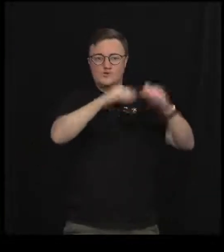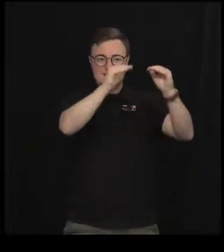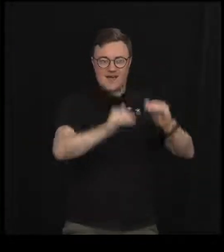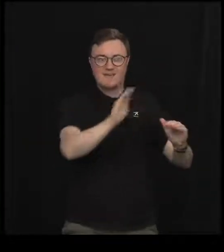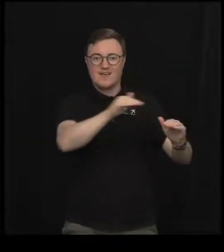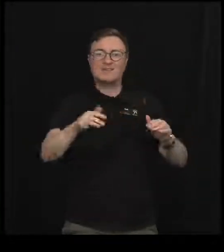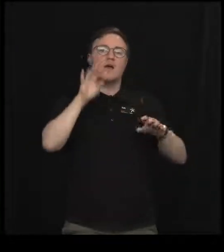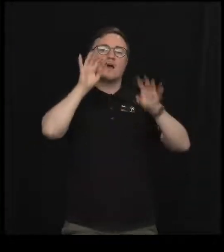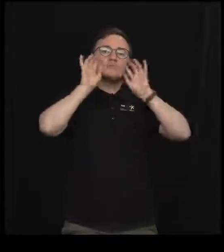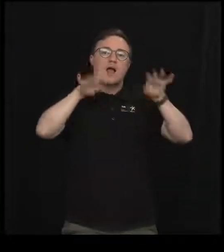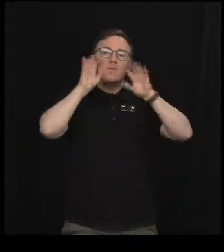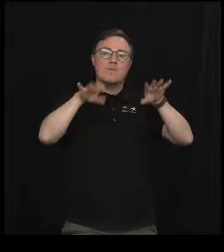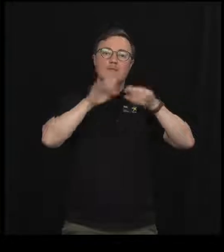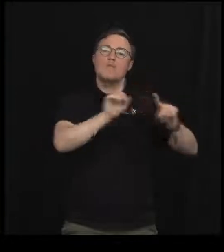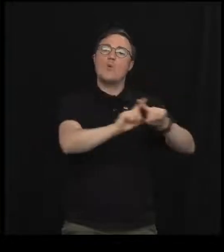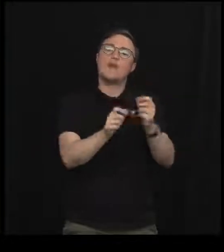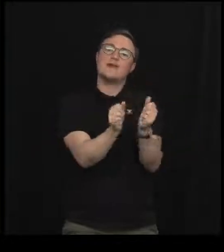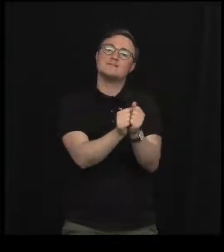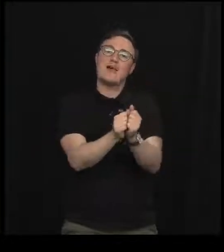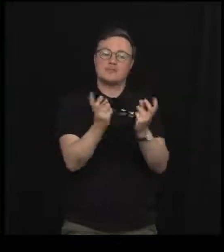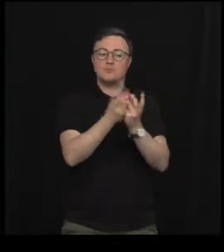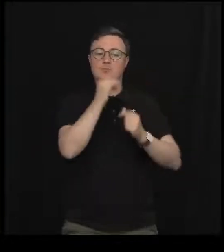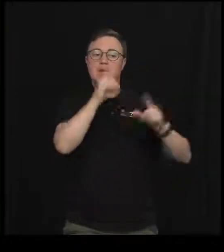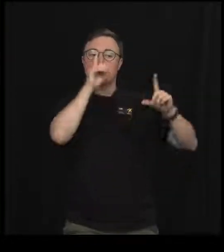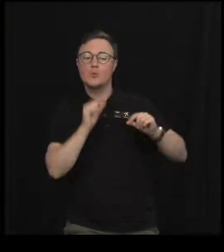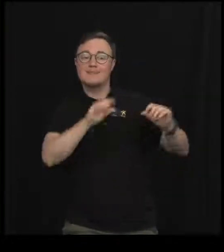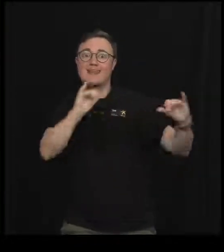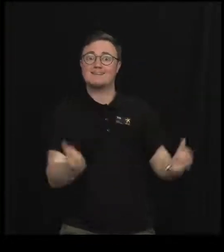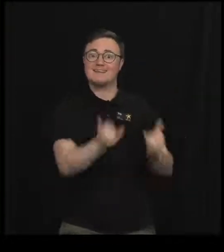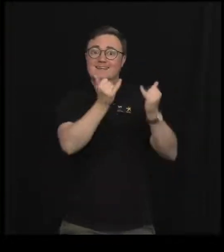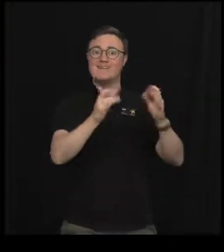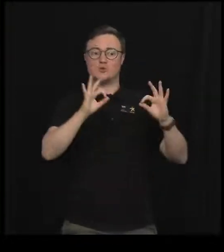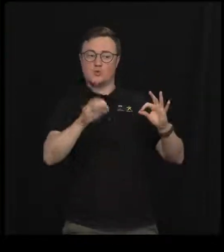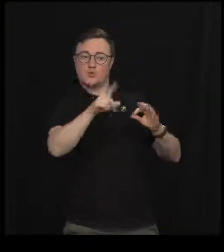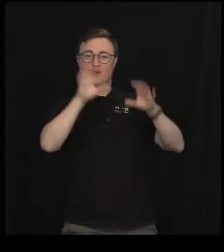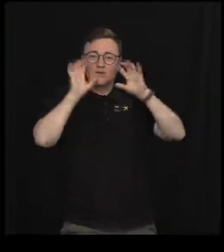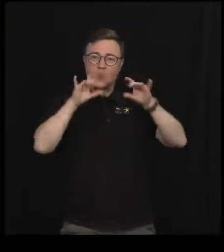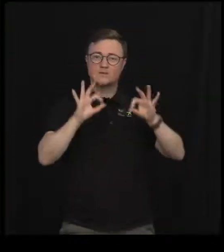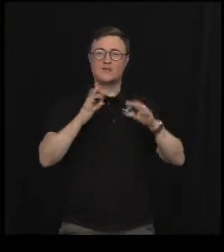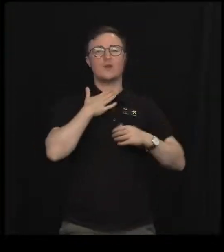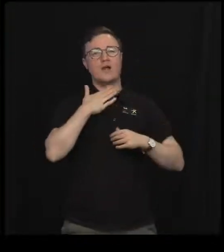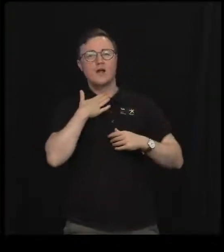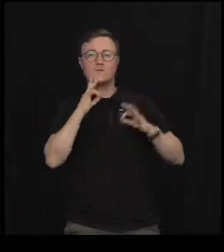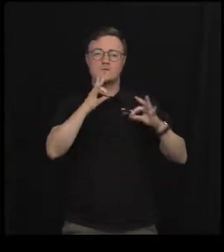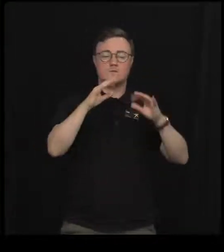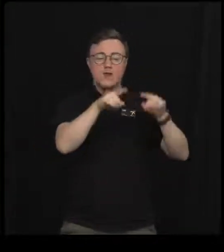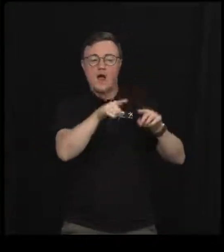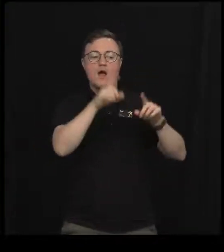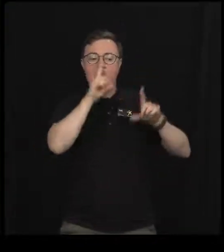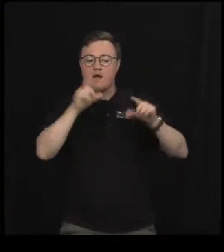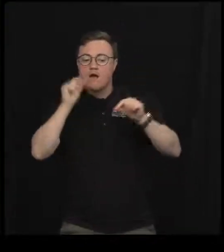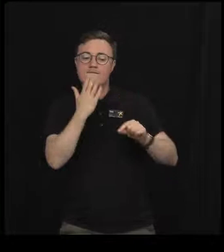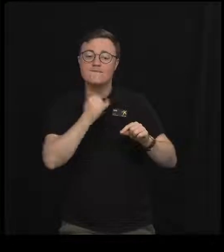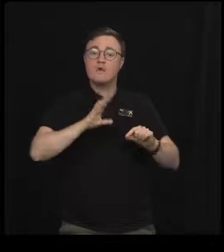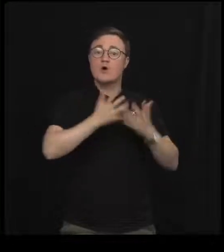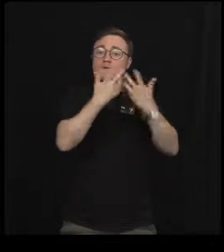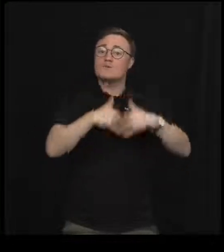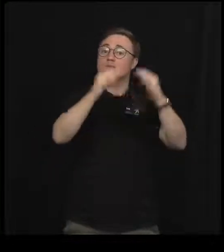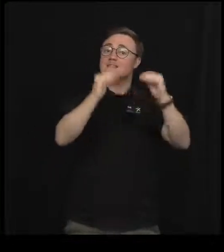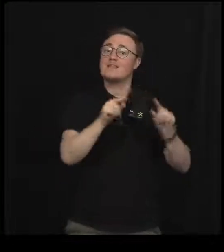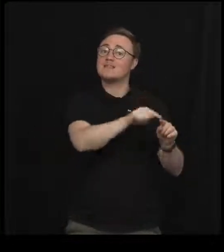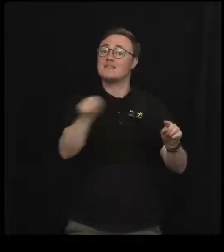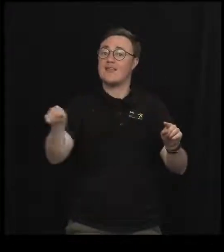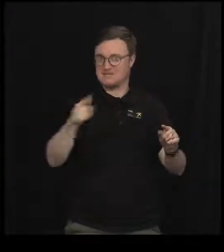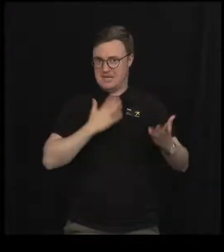various disabilities. So some really exciting things are coming up. We're also working using technology to do learning pathways that are